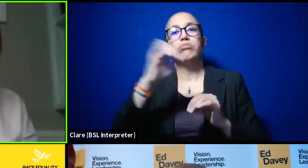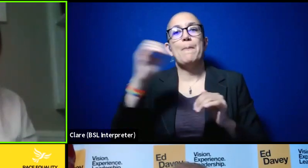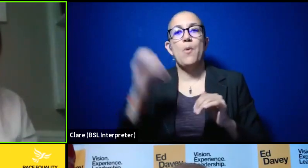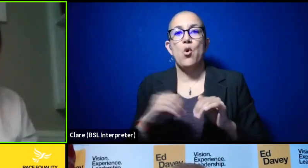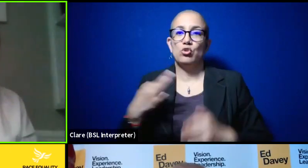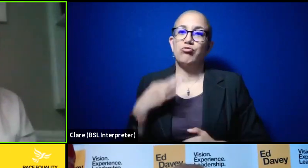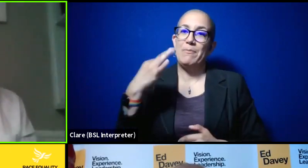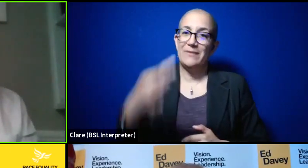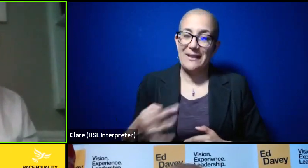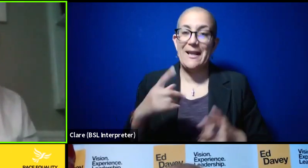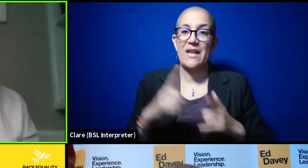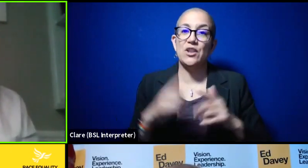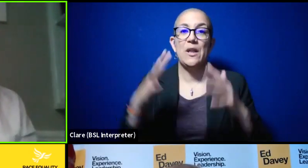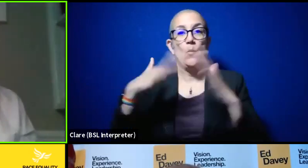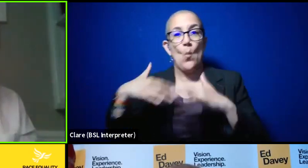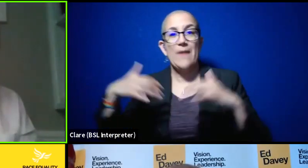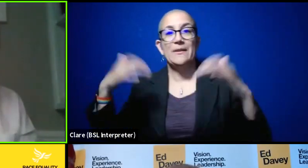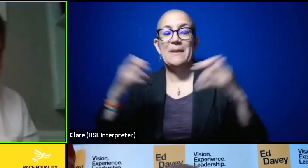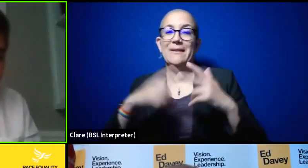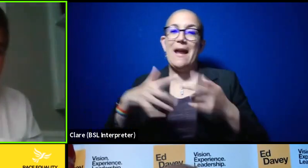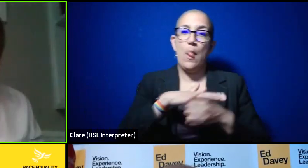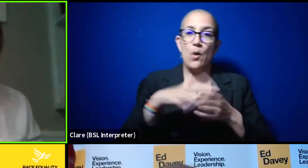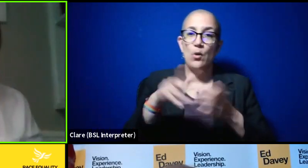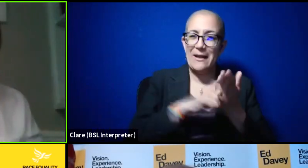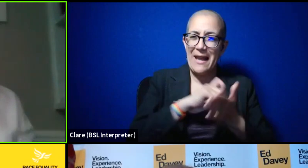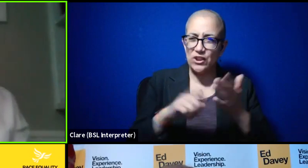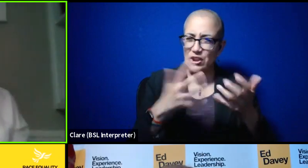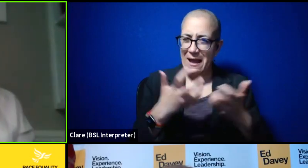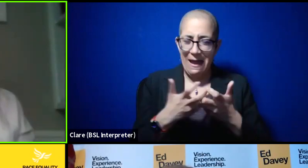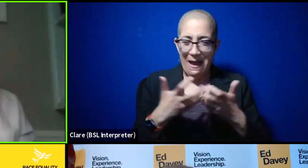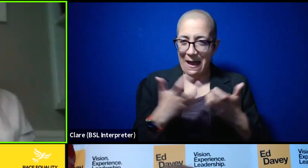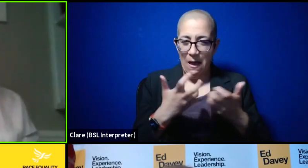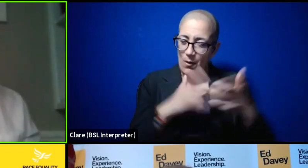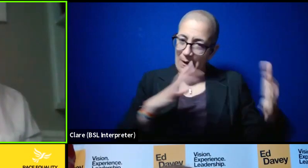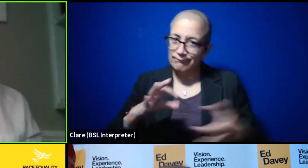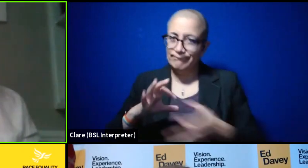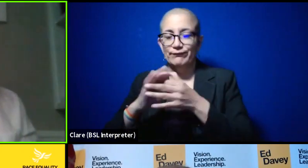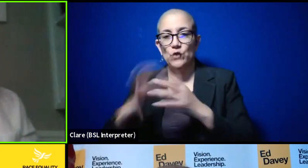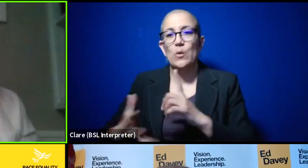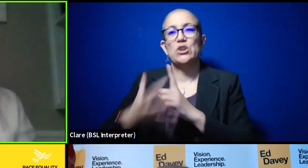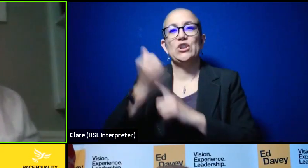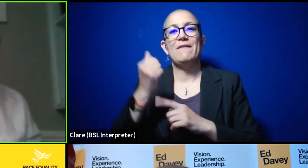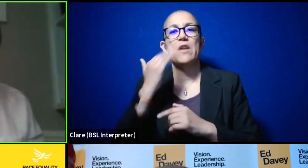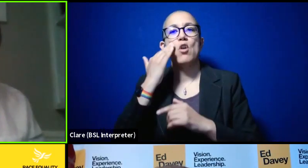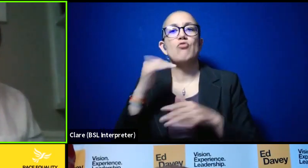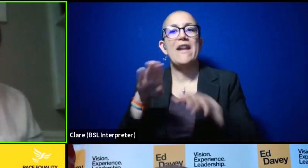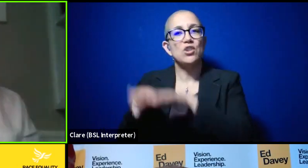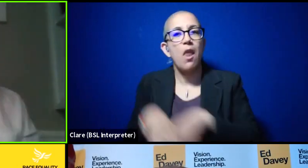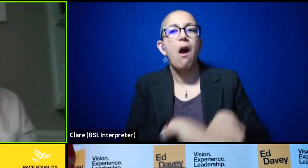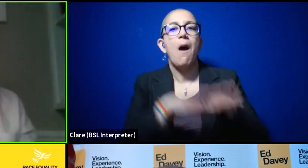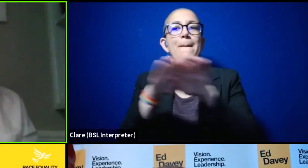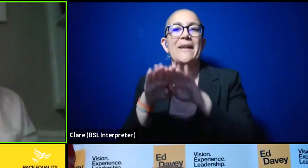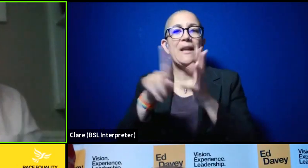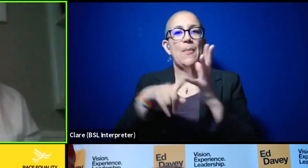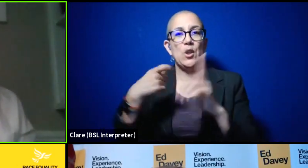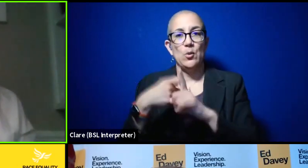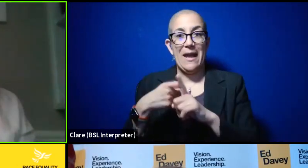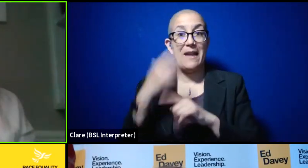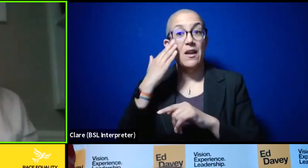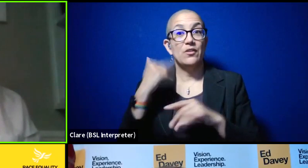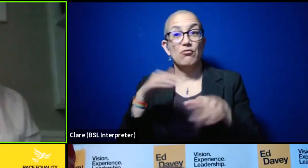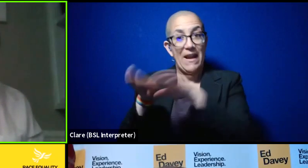local elections is to achieving racial harmony in the UK? Is achieving racial harmony in the UK perhaps the